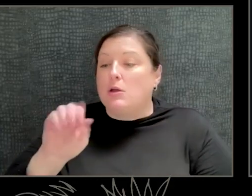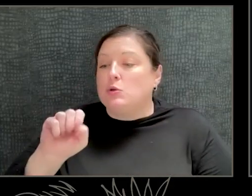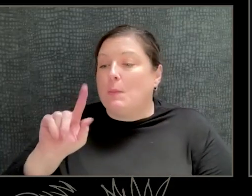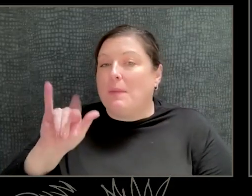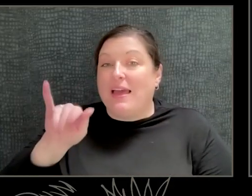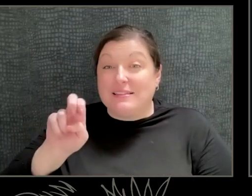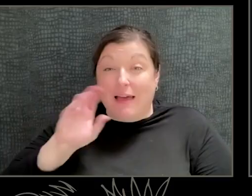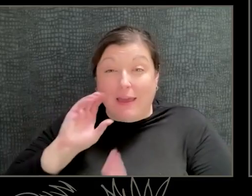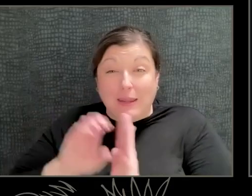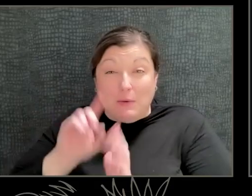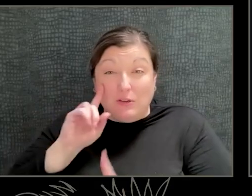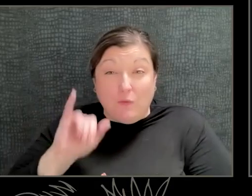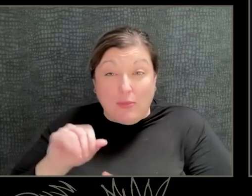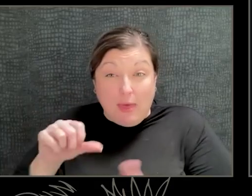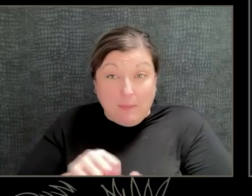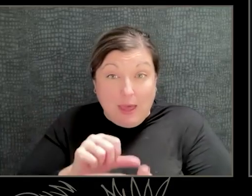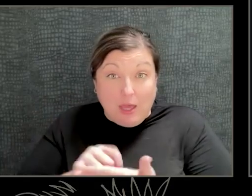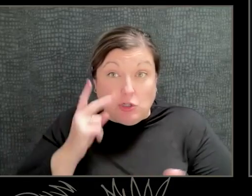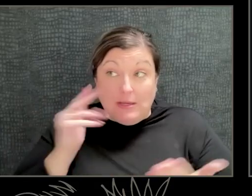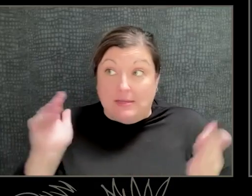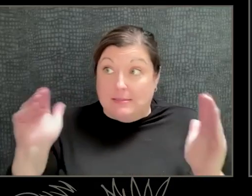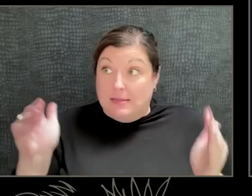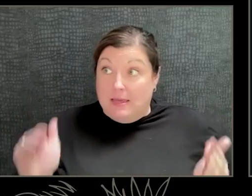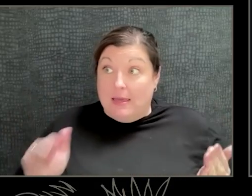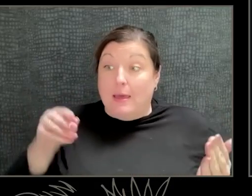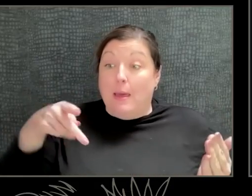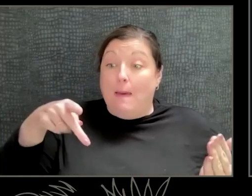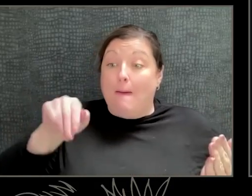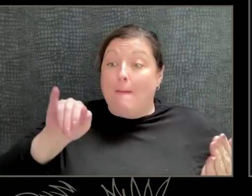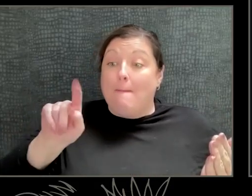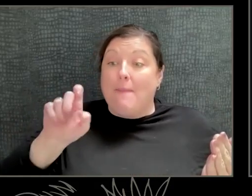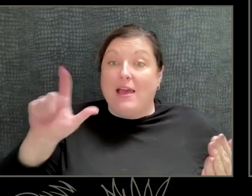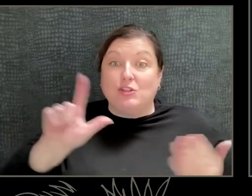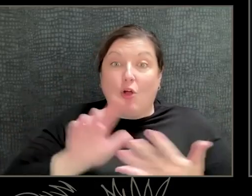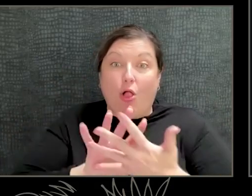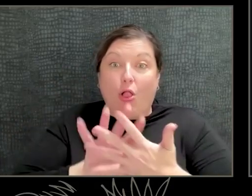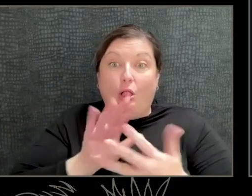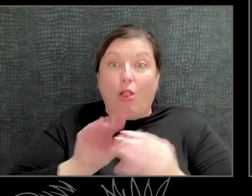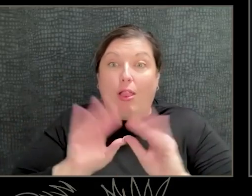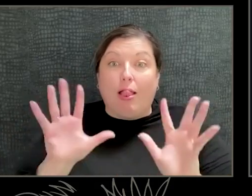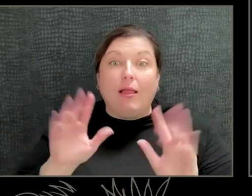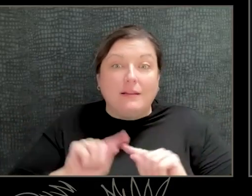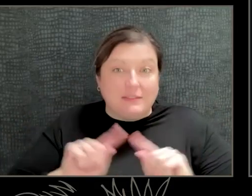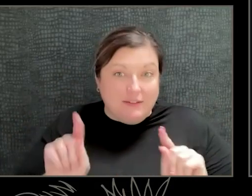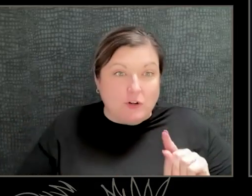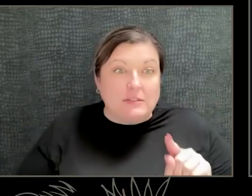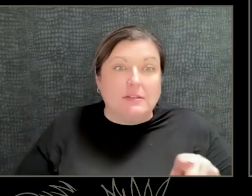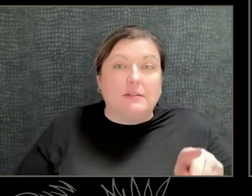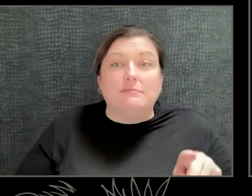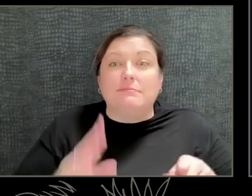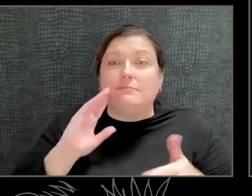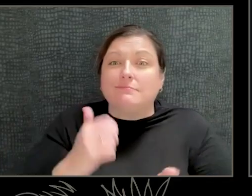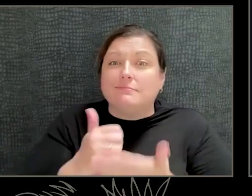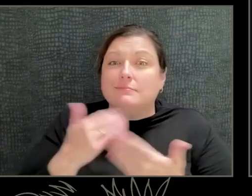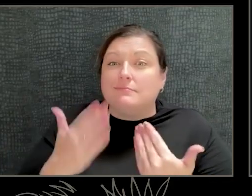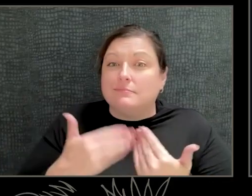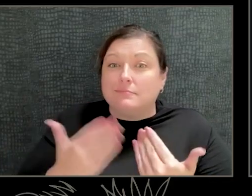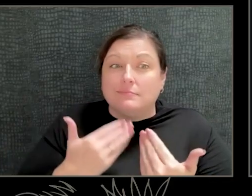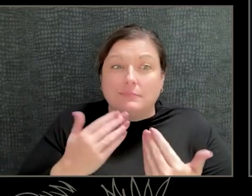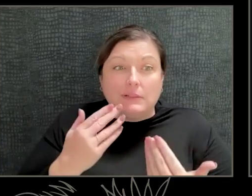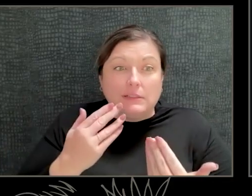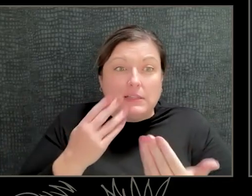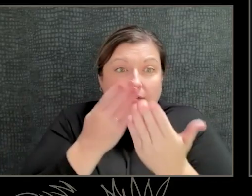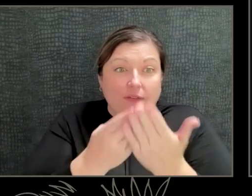for that page, and see if there's any pixel differences. And this is going to help us really easily verify that any visual changes